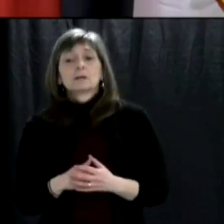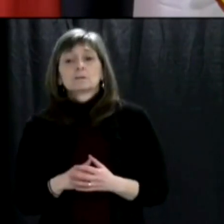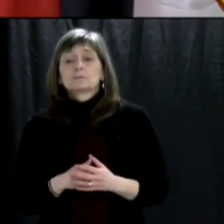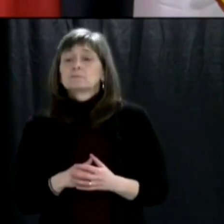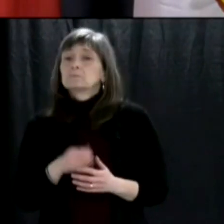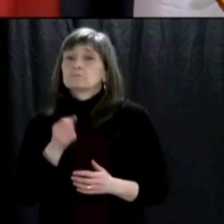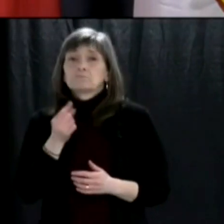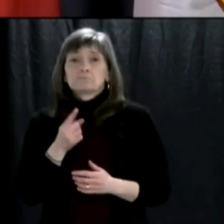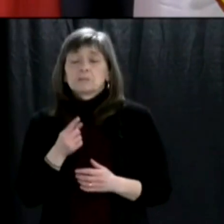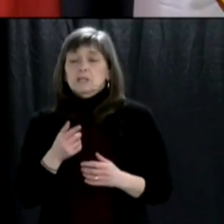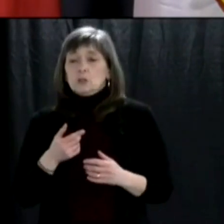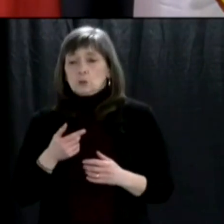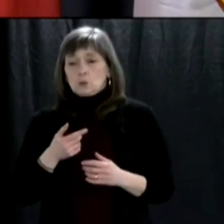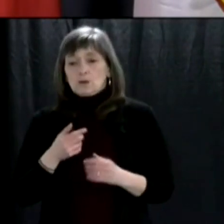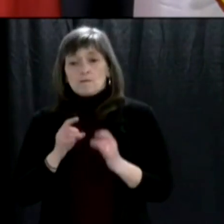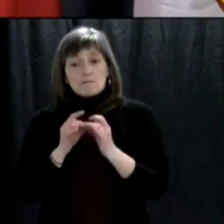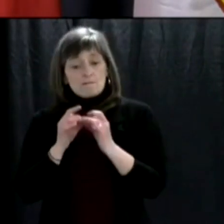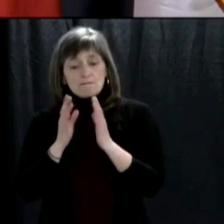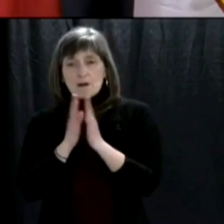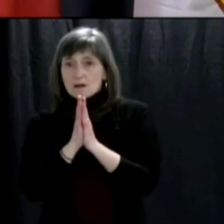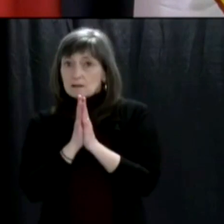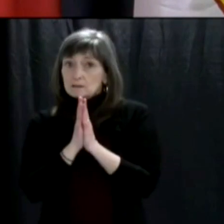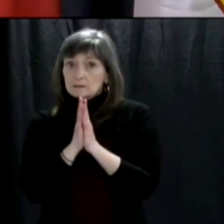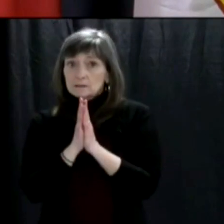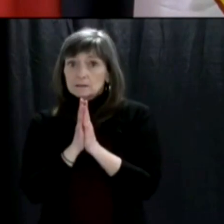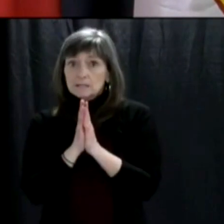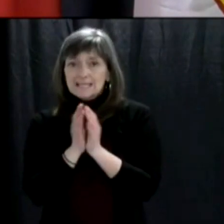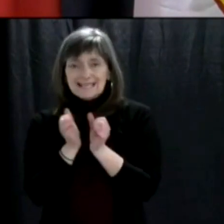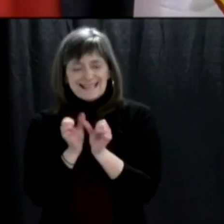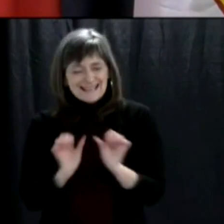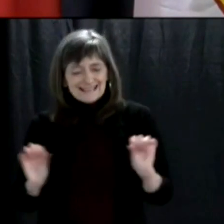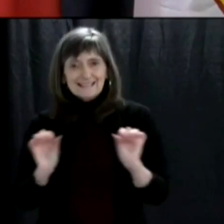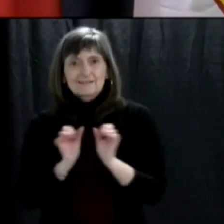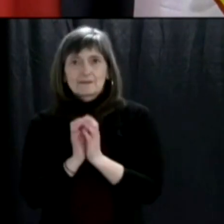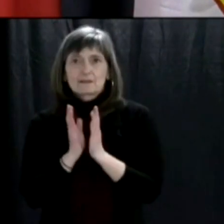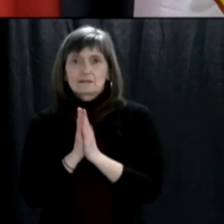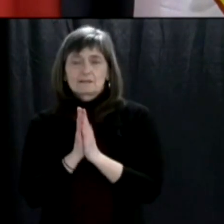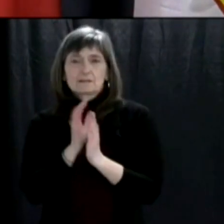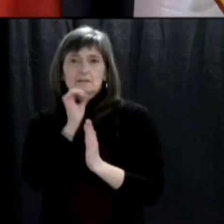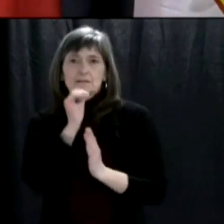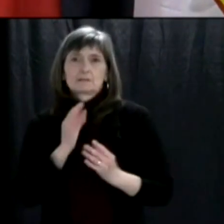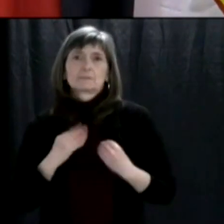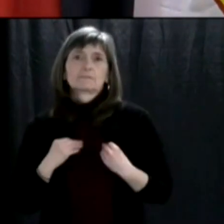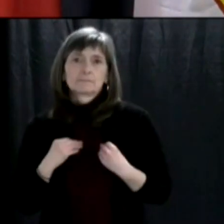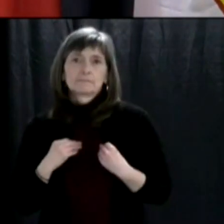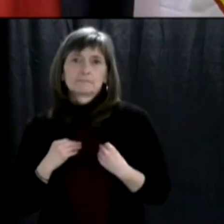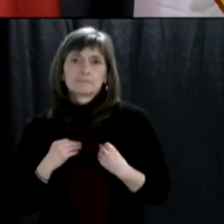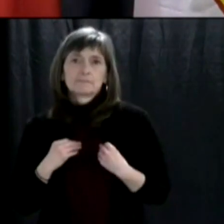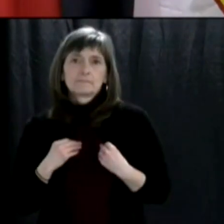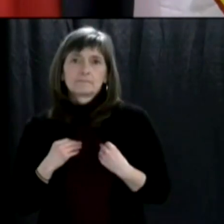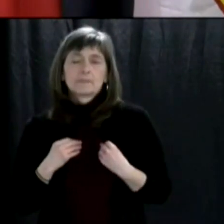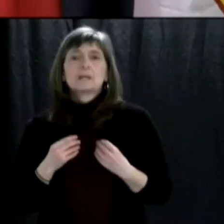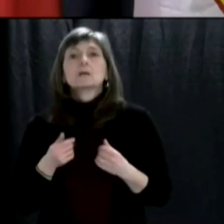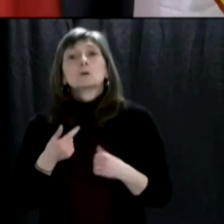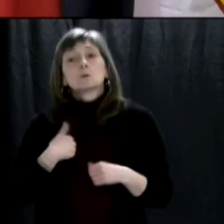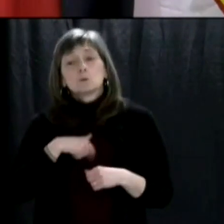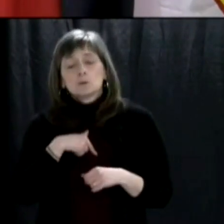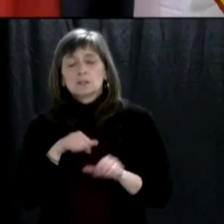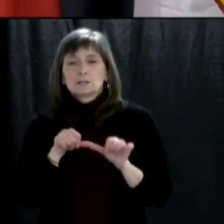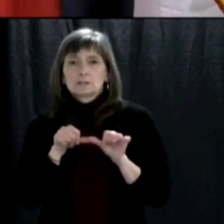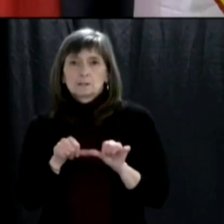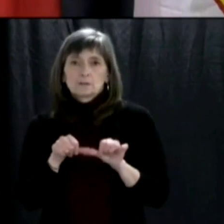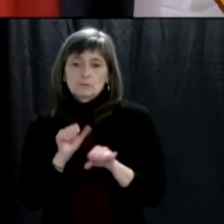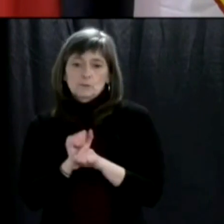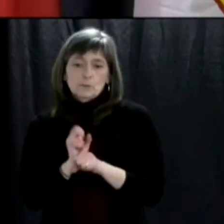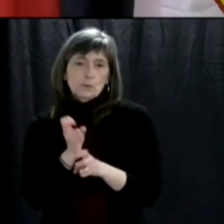no mistake, violence of any kind cannot be tolerated. We will continue to do everything that